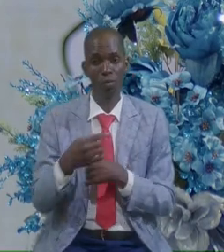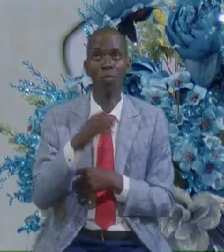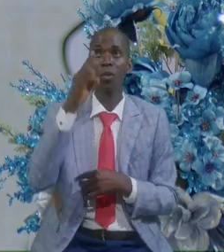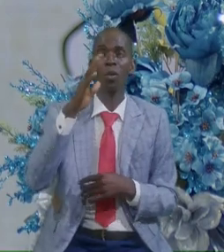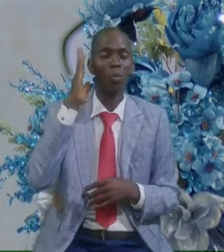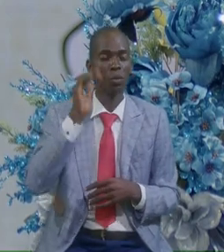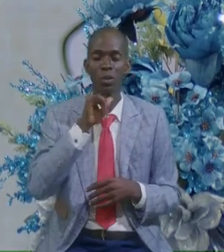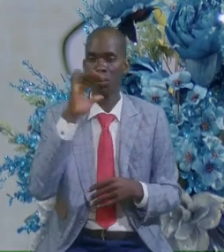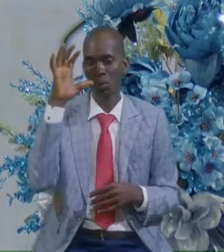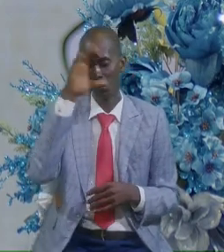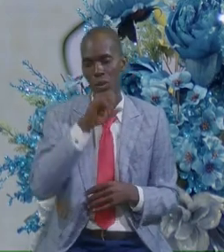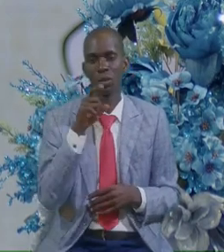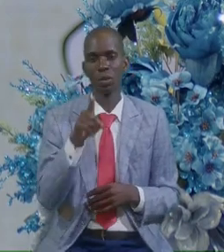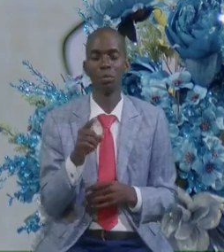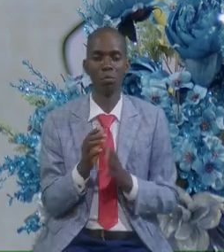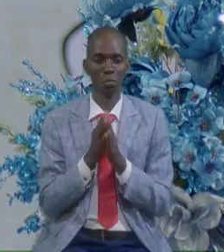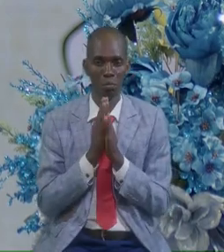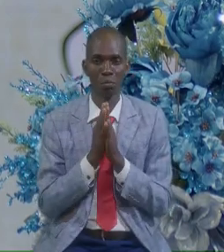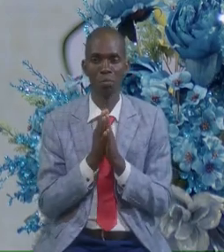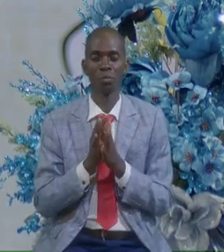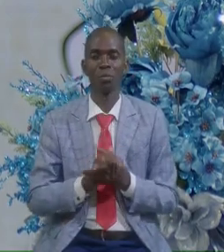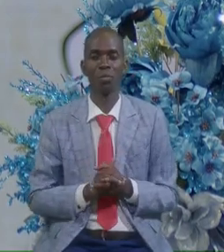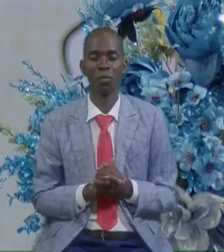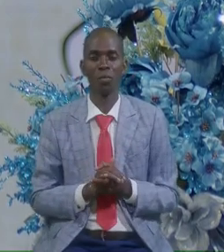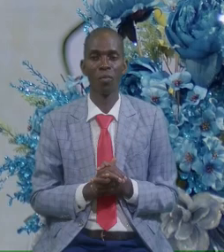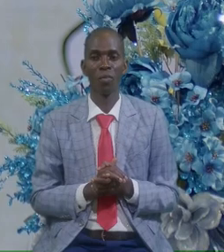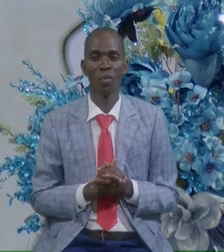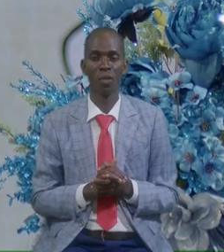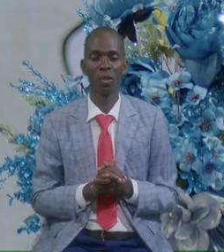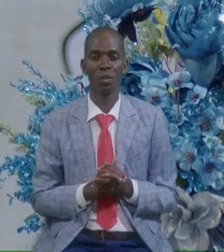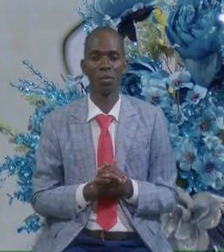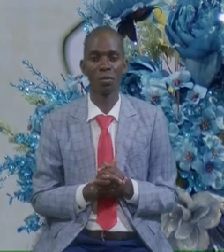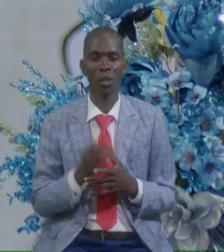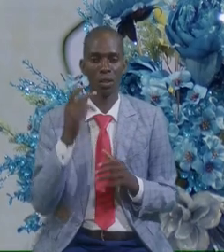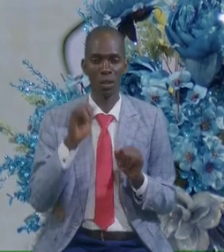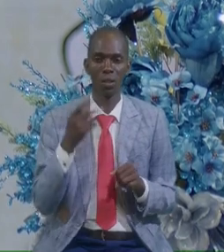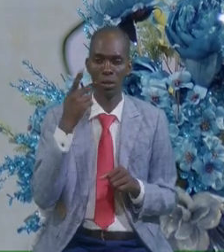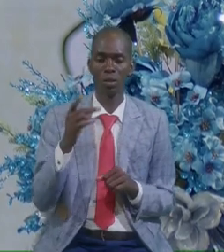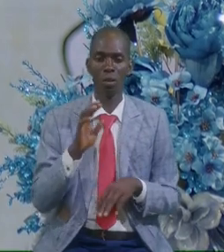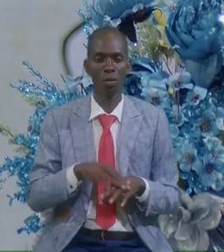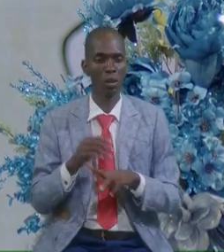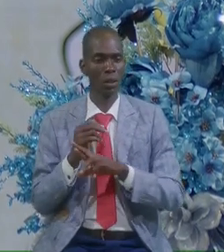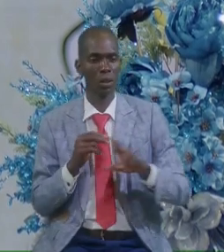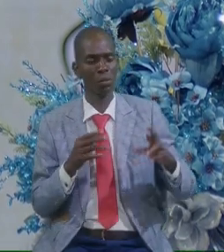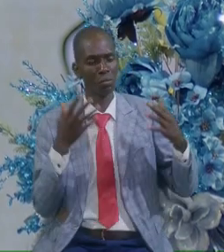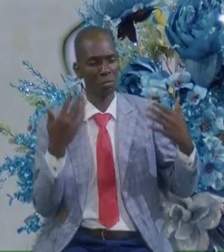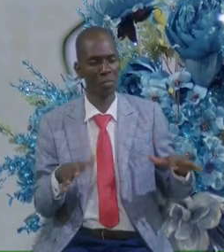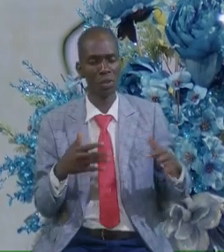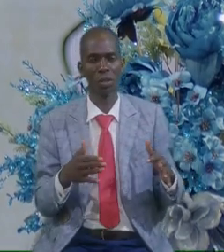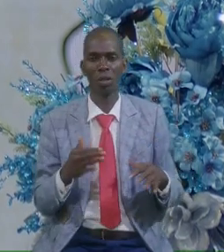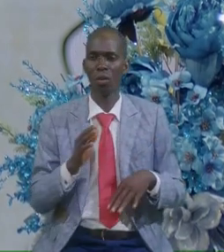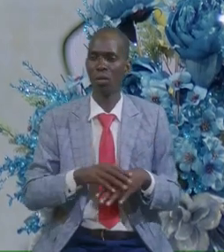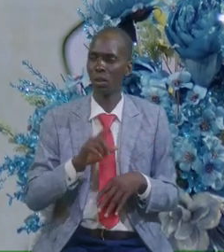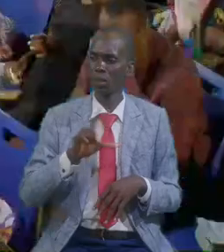Counselors, if you are true, please, can you signify? Okay, thank you. God bless you. To my right, I can see them. To here, then to my left, if you are